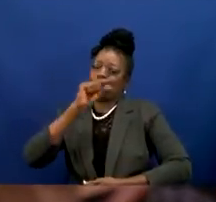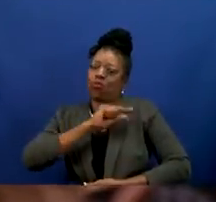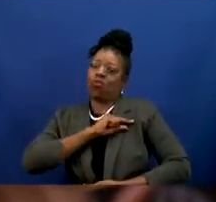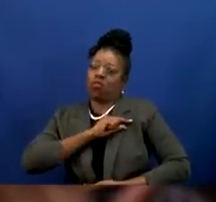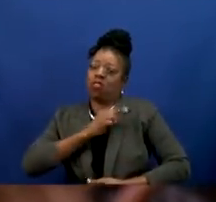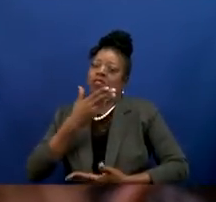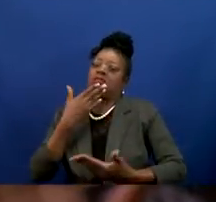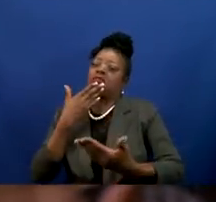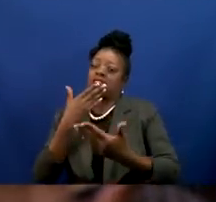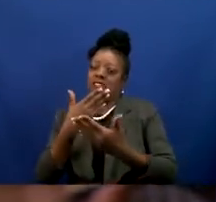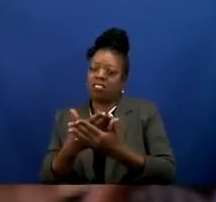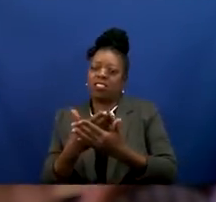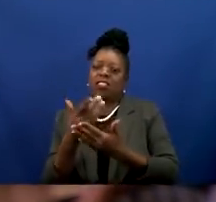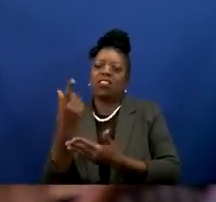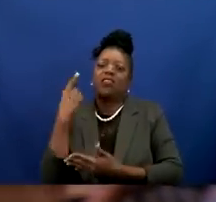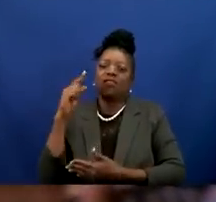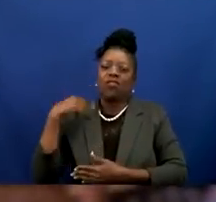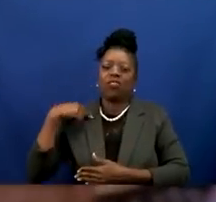for us,